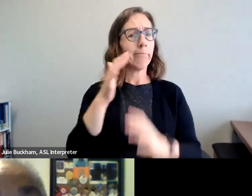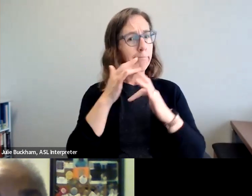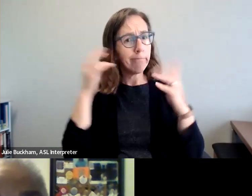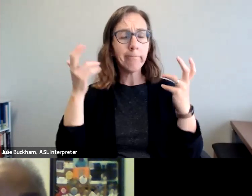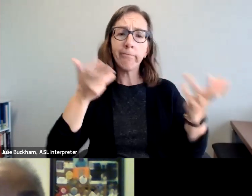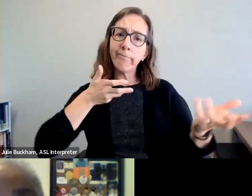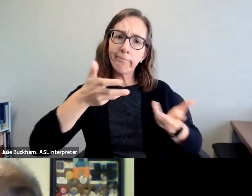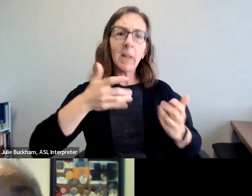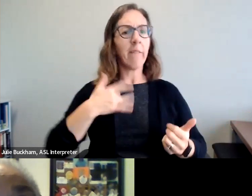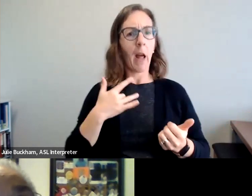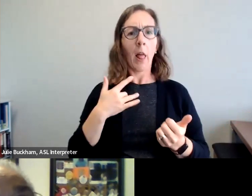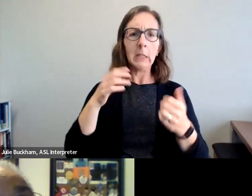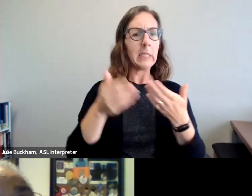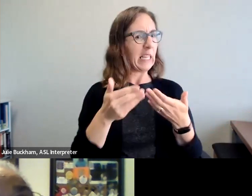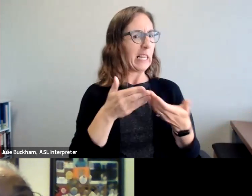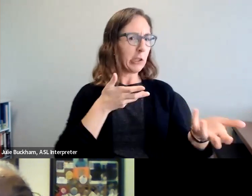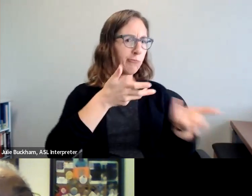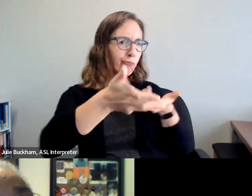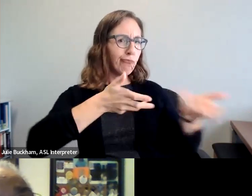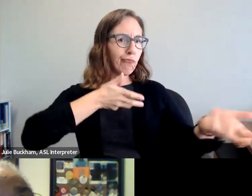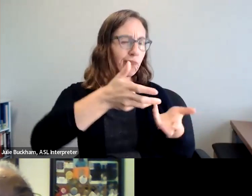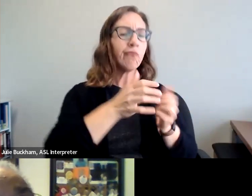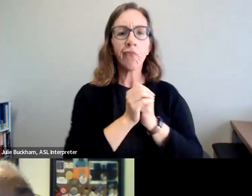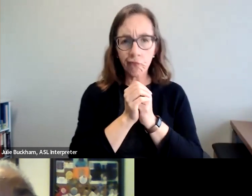very approachable, and